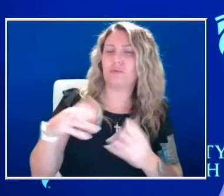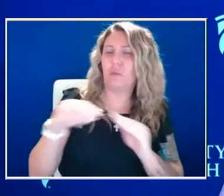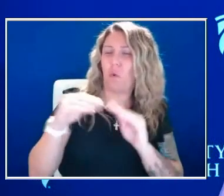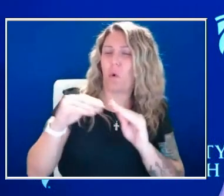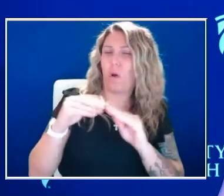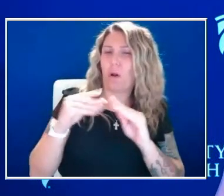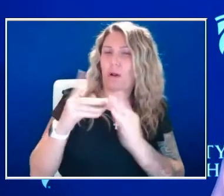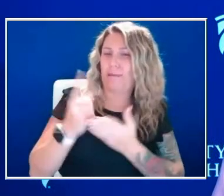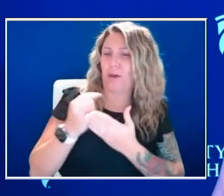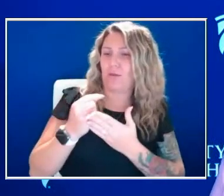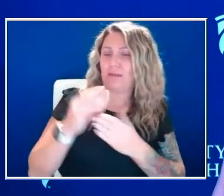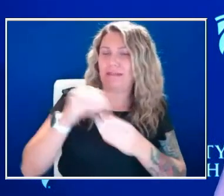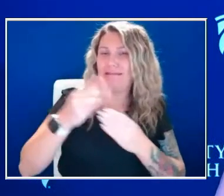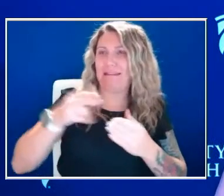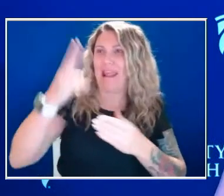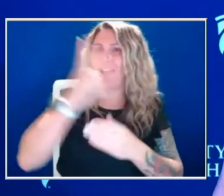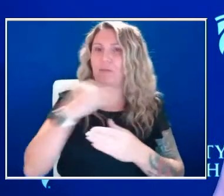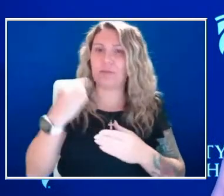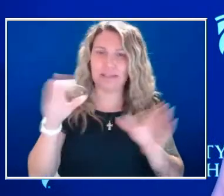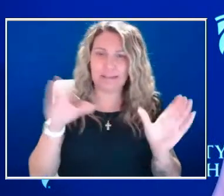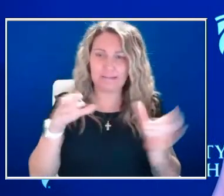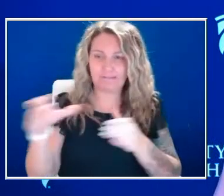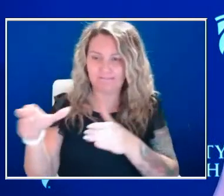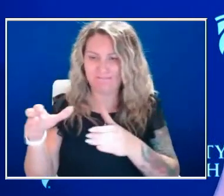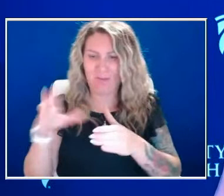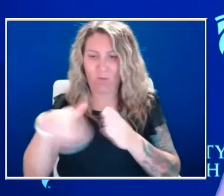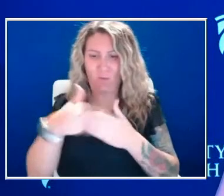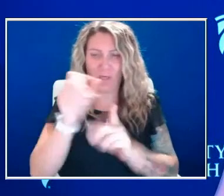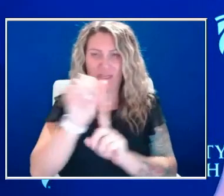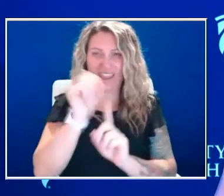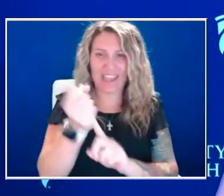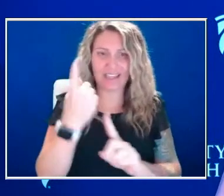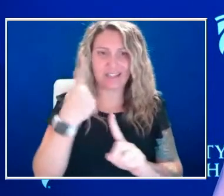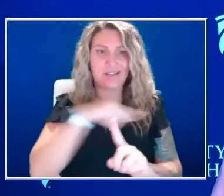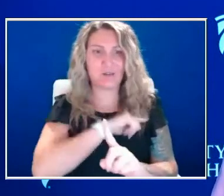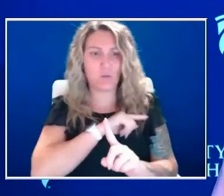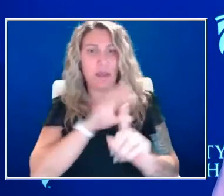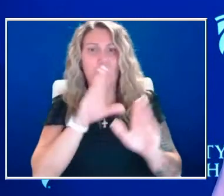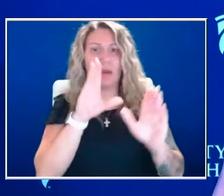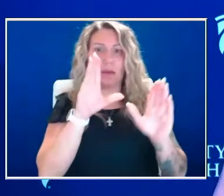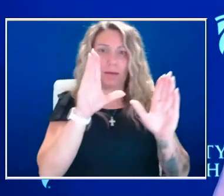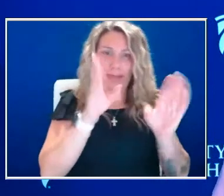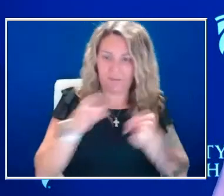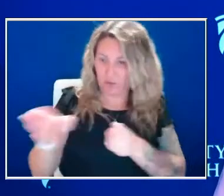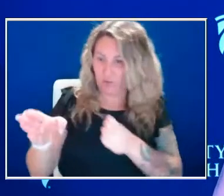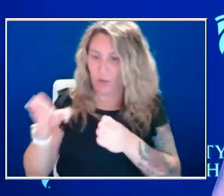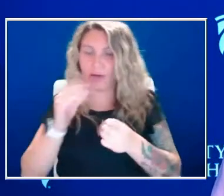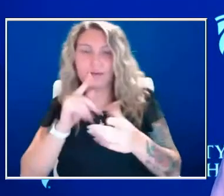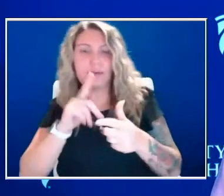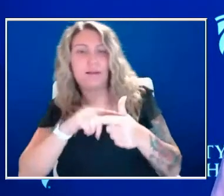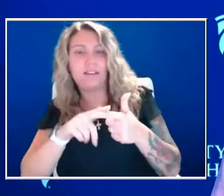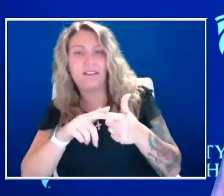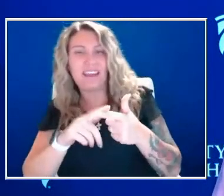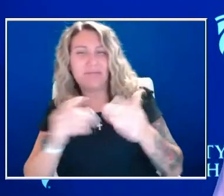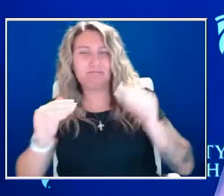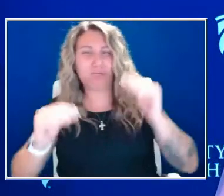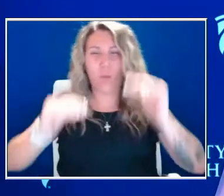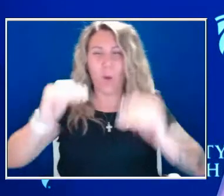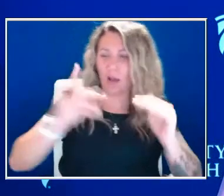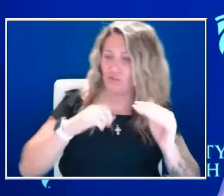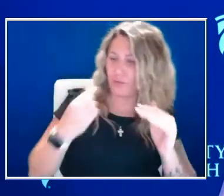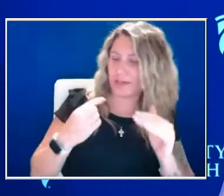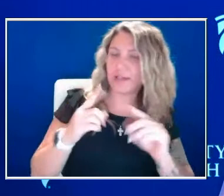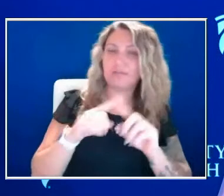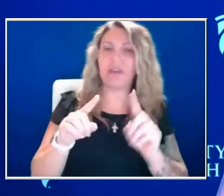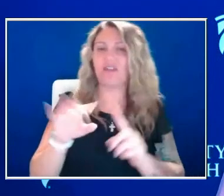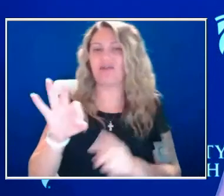case individually and weigh the benefits and risks of some of that treatment. But again, this is not necessarily FDA approved